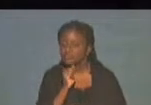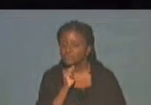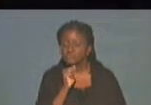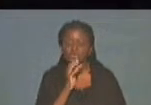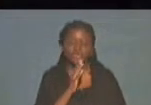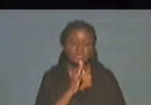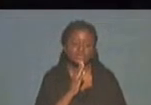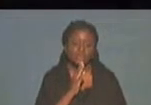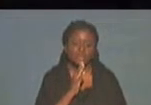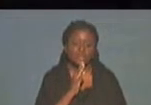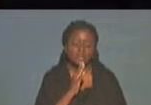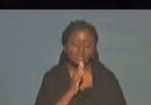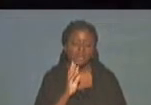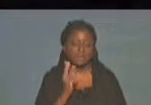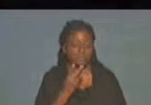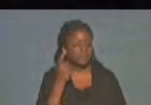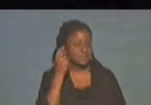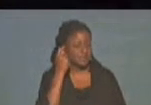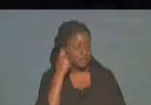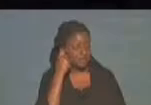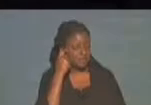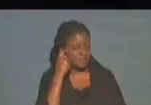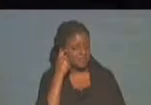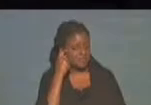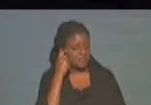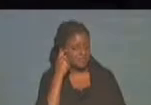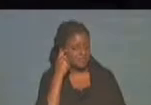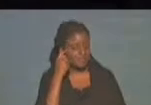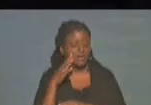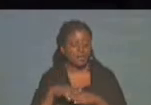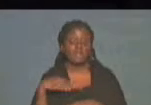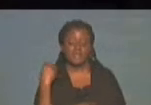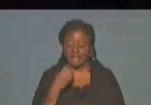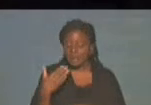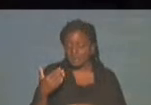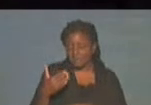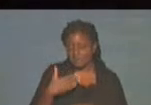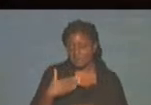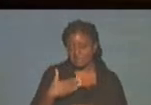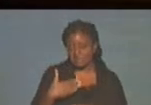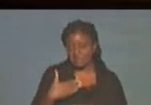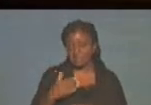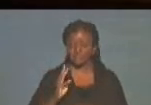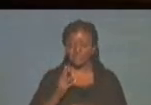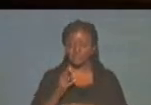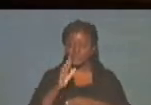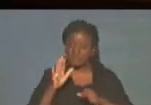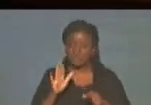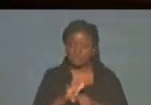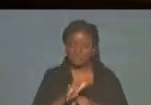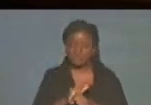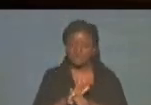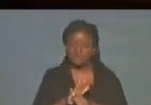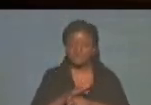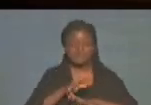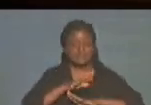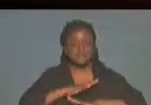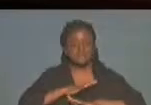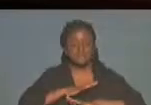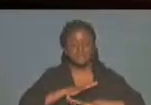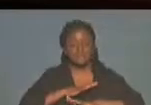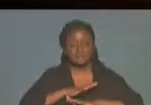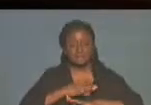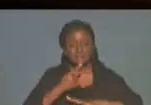But we think that on our side, we are sufficiently satisfied that